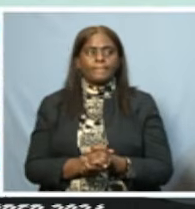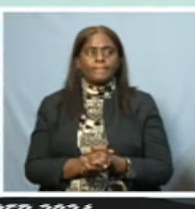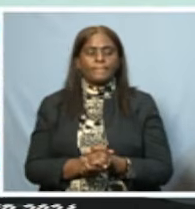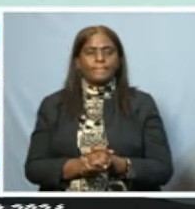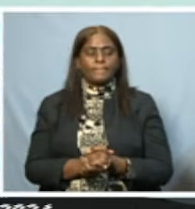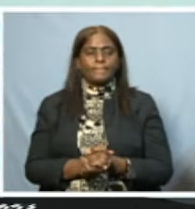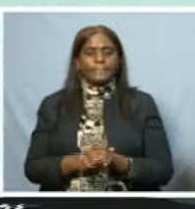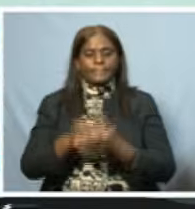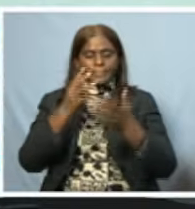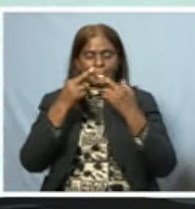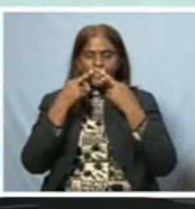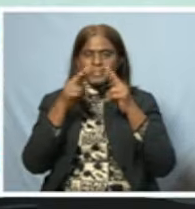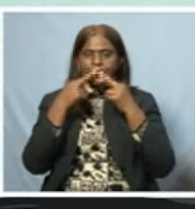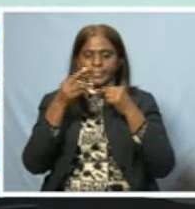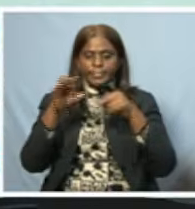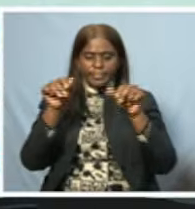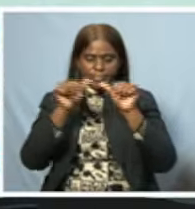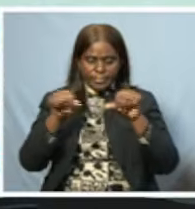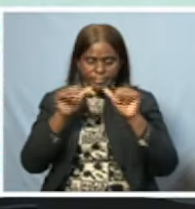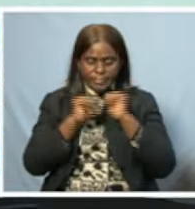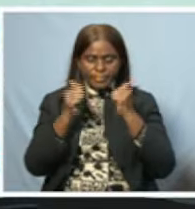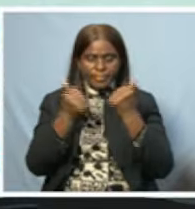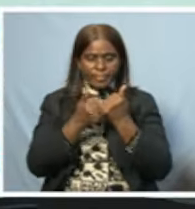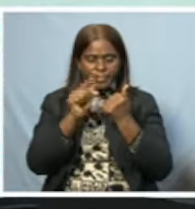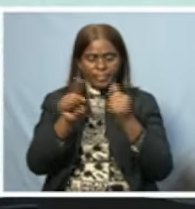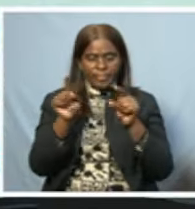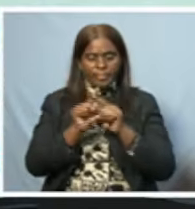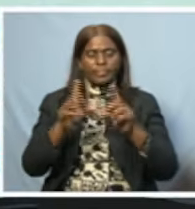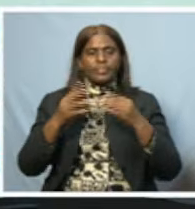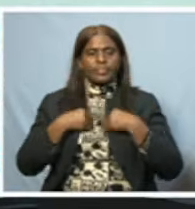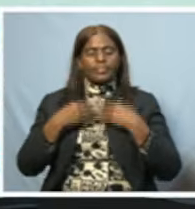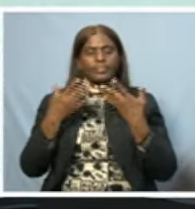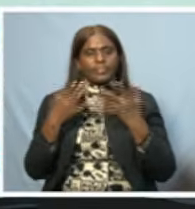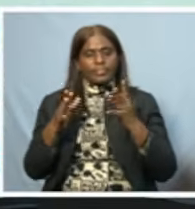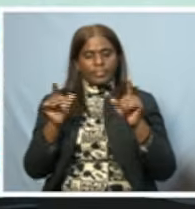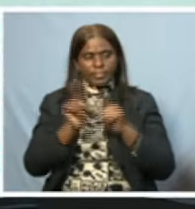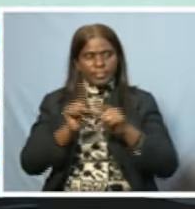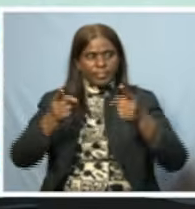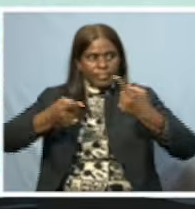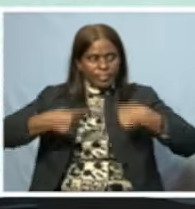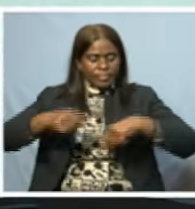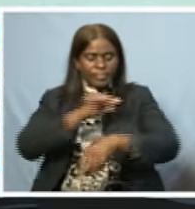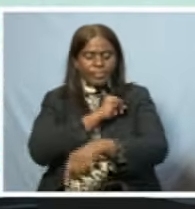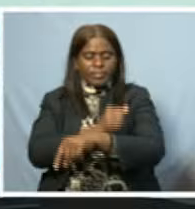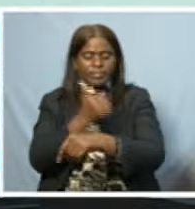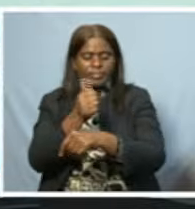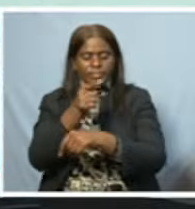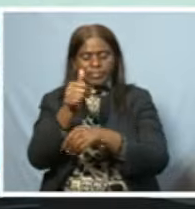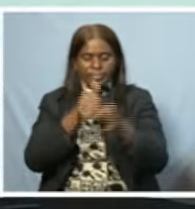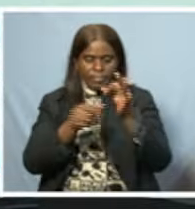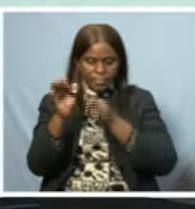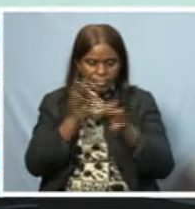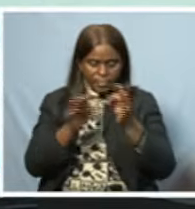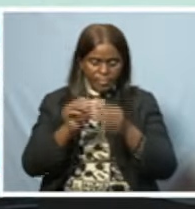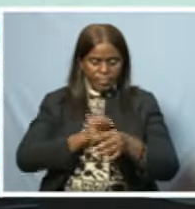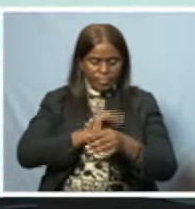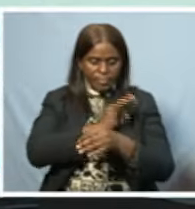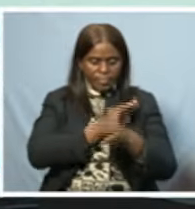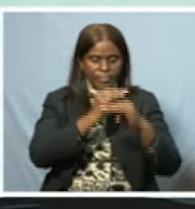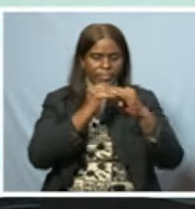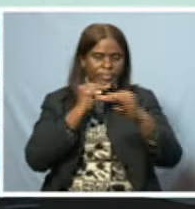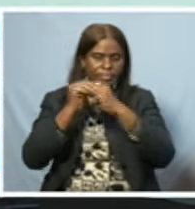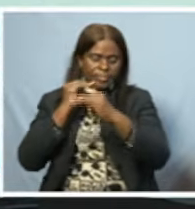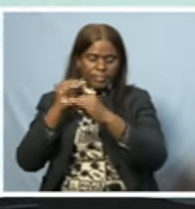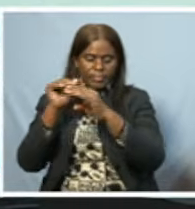The findings of the Auditor General are acknowledged, and the local authority wishes to state that the staffing levels in